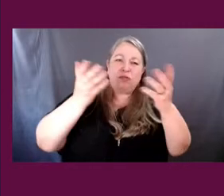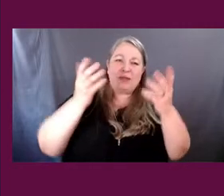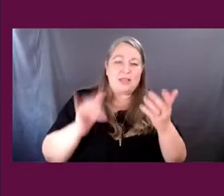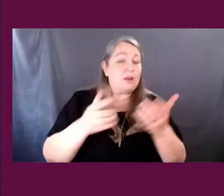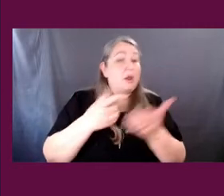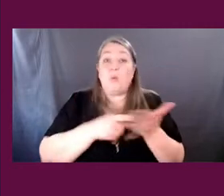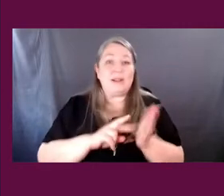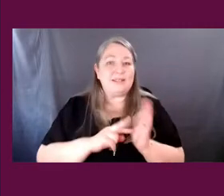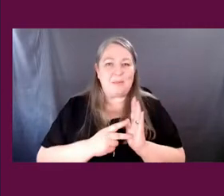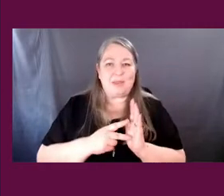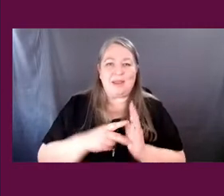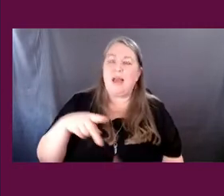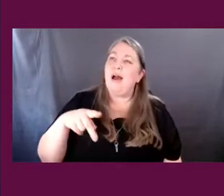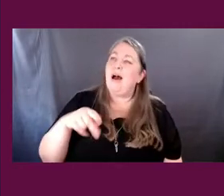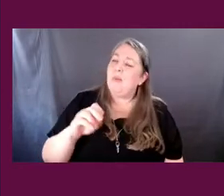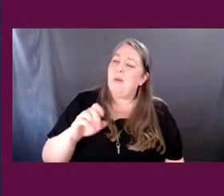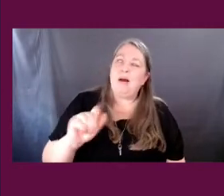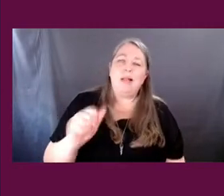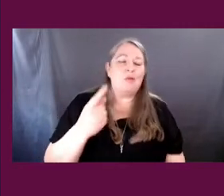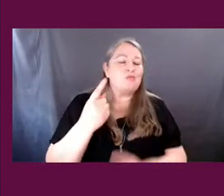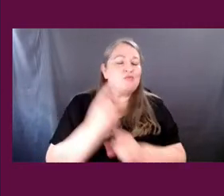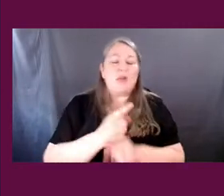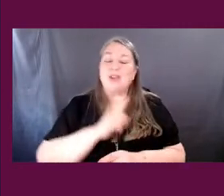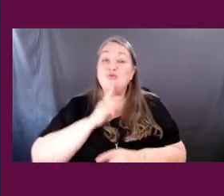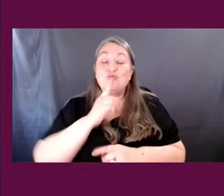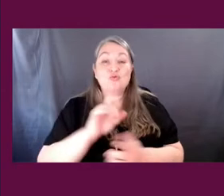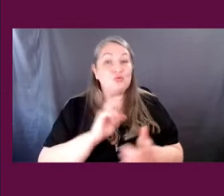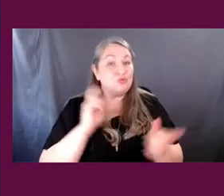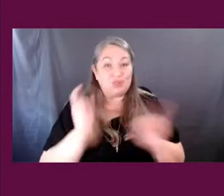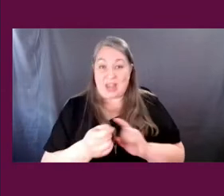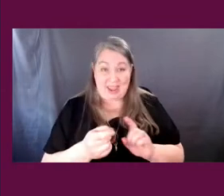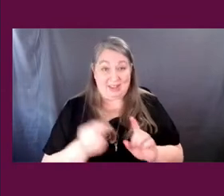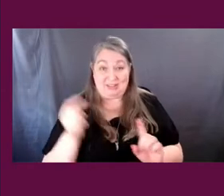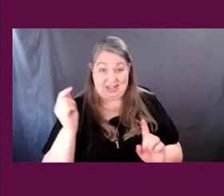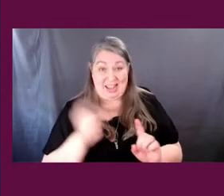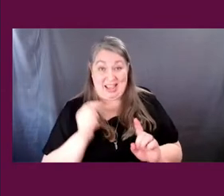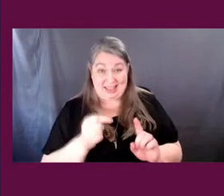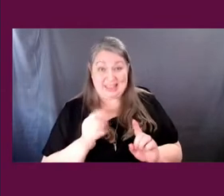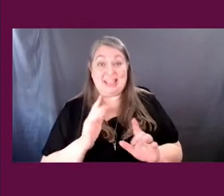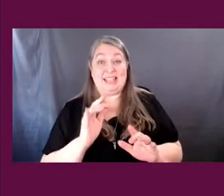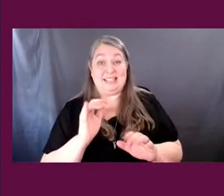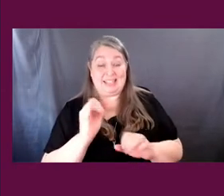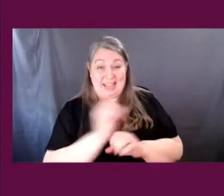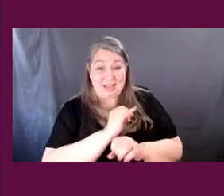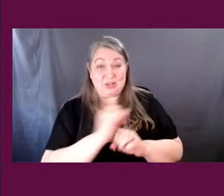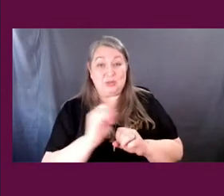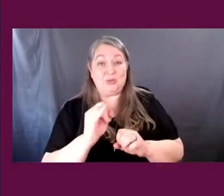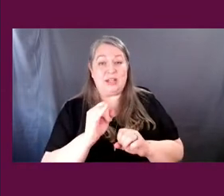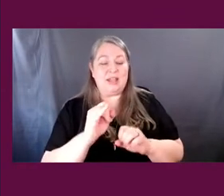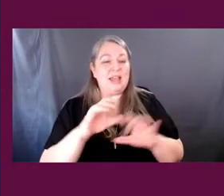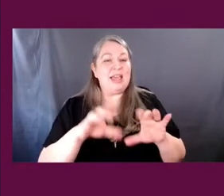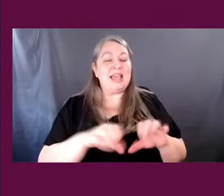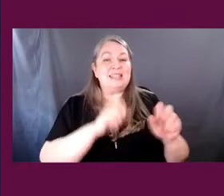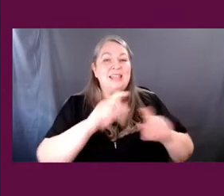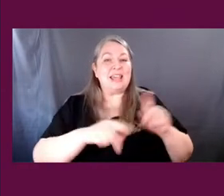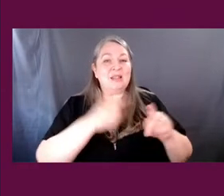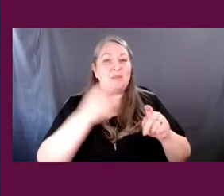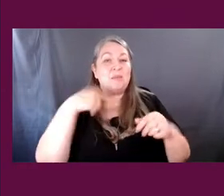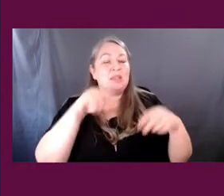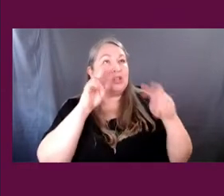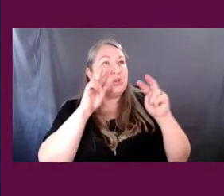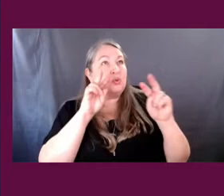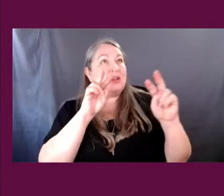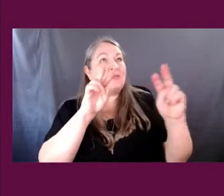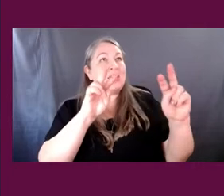Pamala. Yes, true change in this industry is taking the people who you revere, yes, who you love,